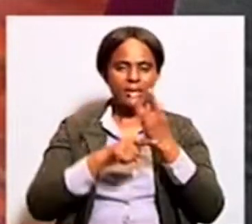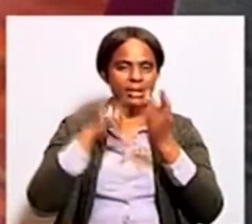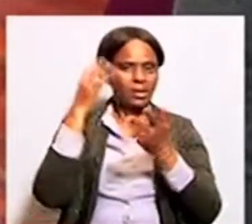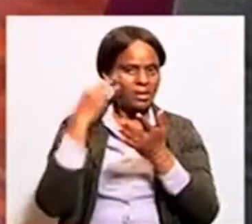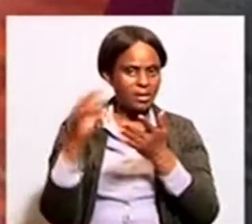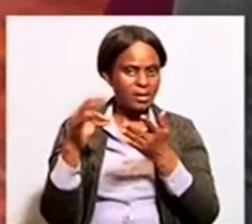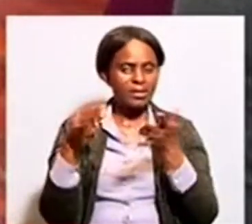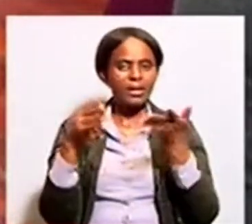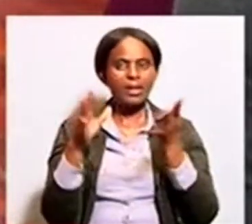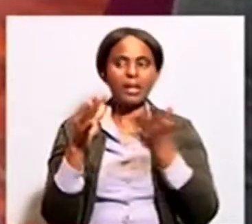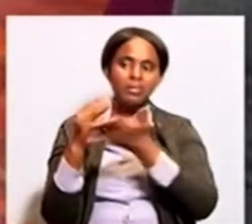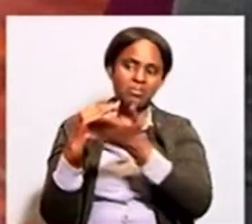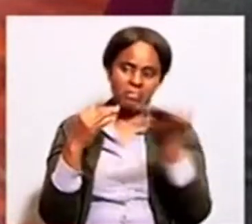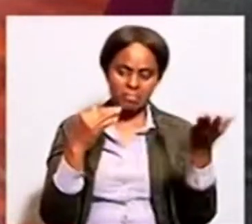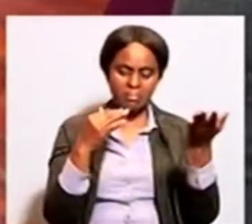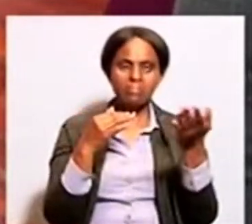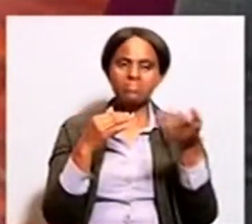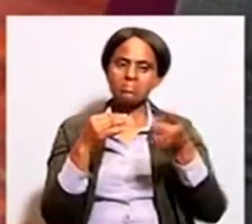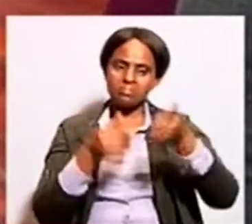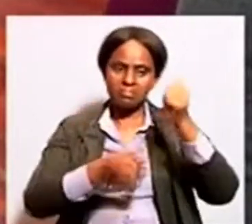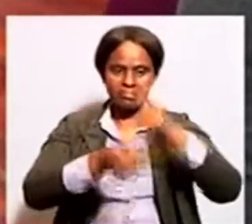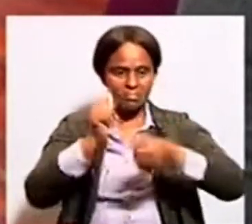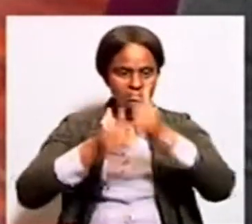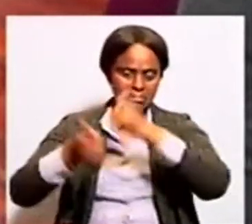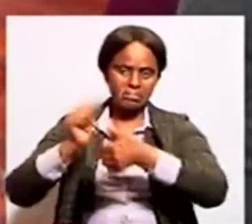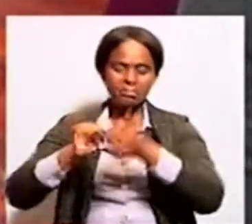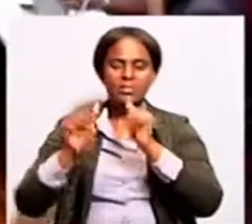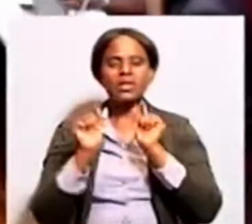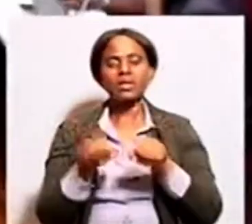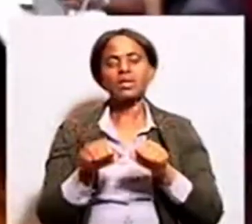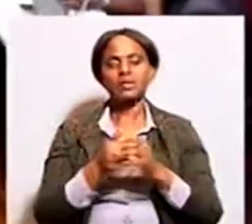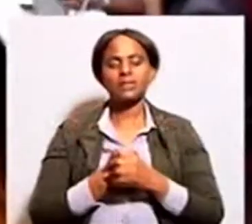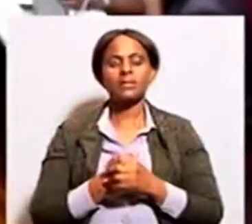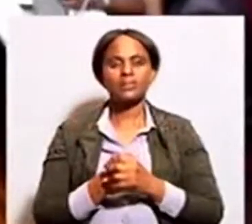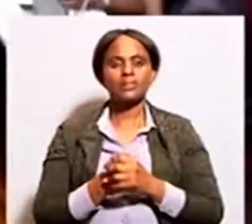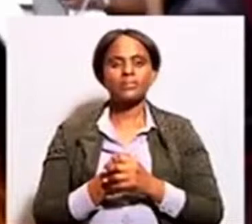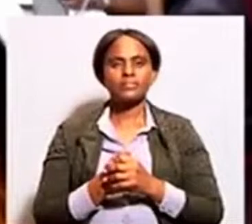will allow my officers to introduce themselves.